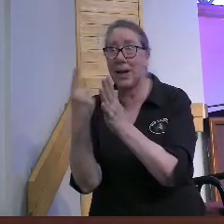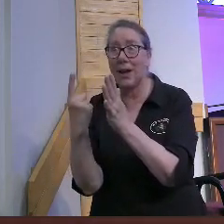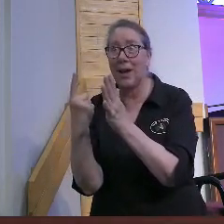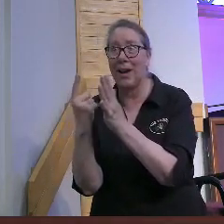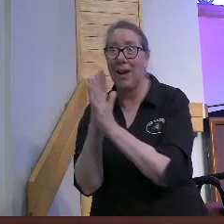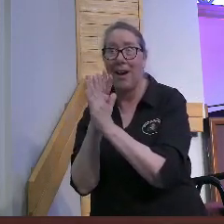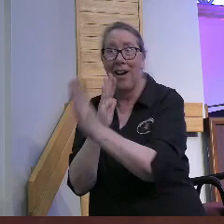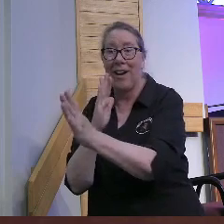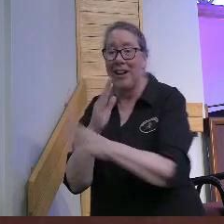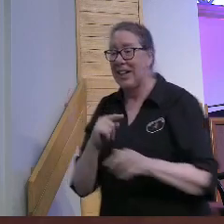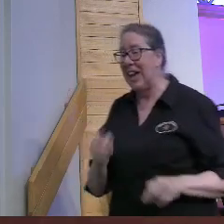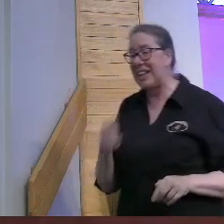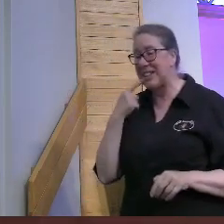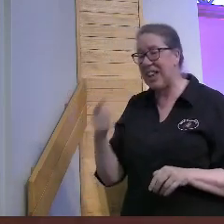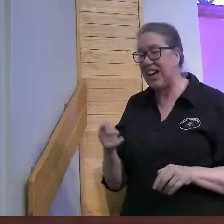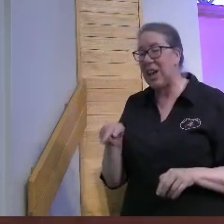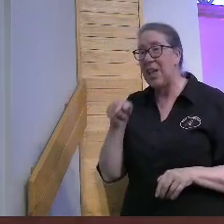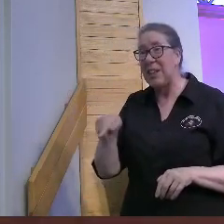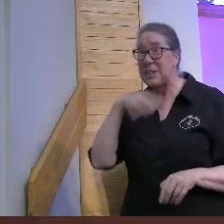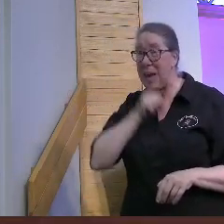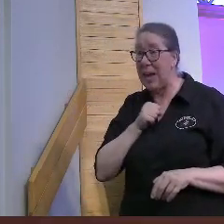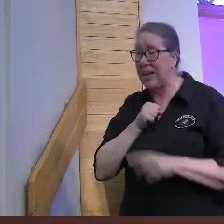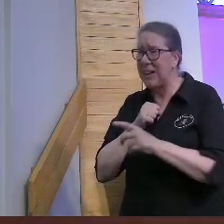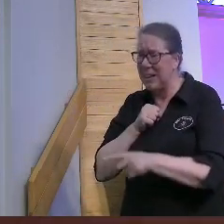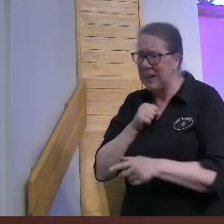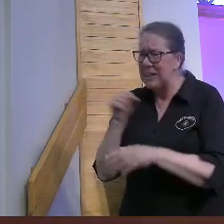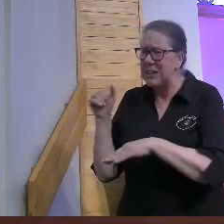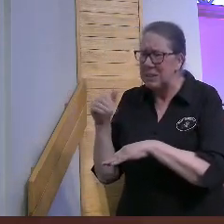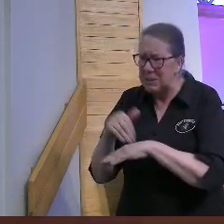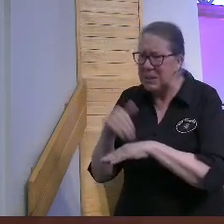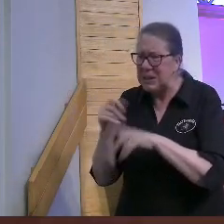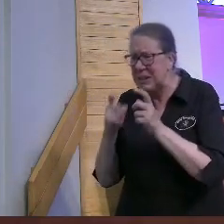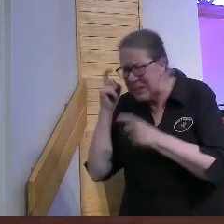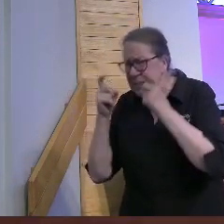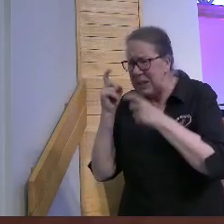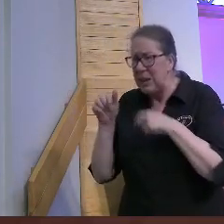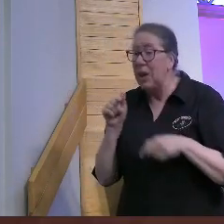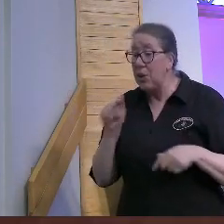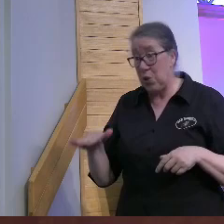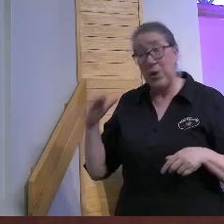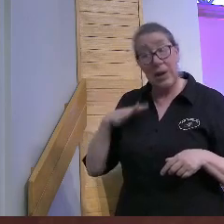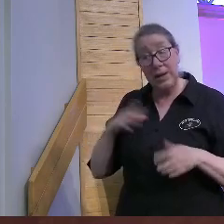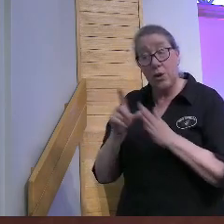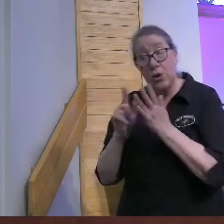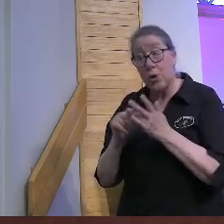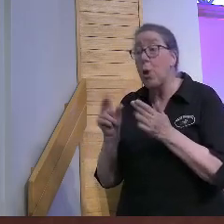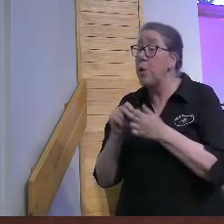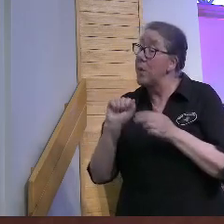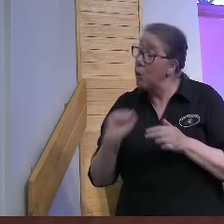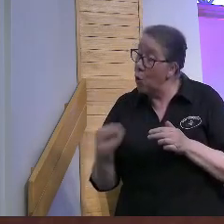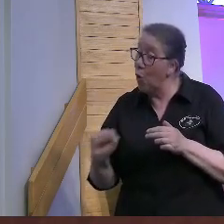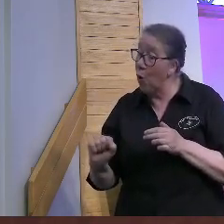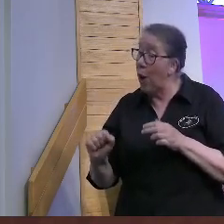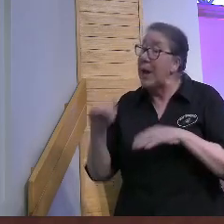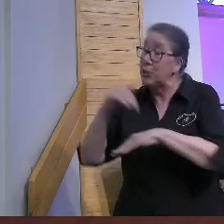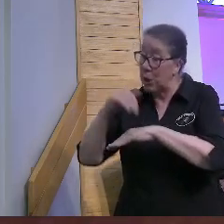And he said to the man that was so troubled and worried, he said, and that's what you got to do with your trouble. That's what